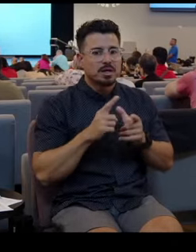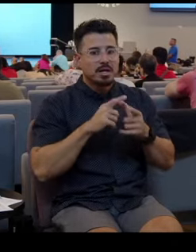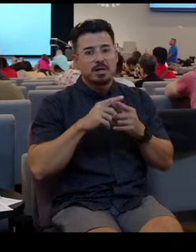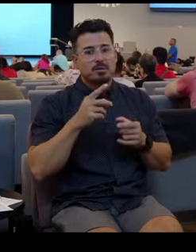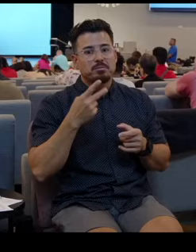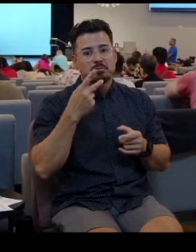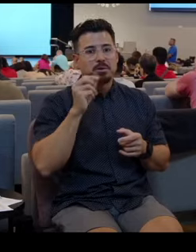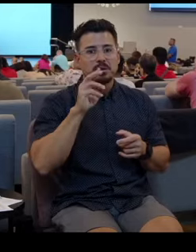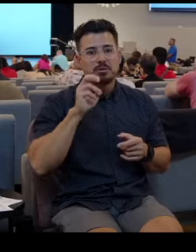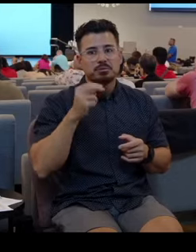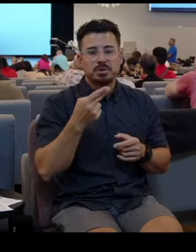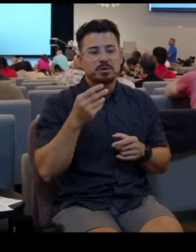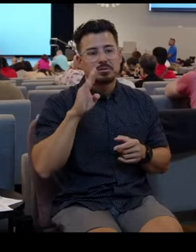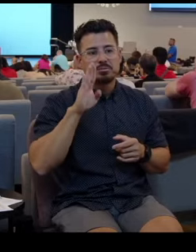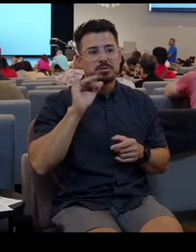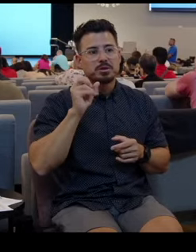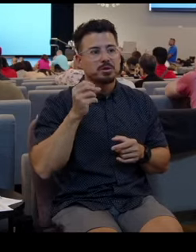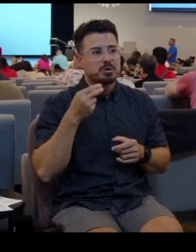be a parish and he can be your bishop.